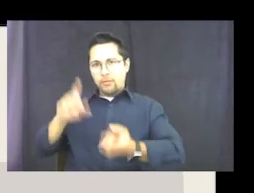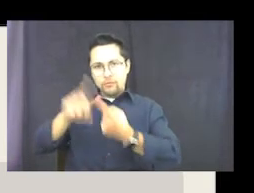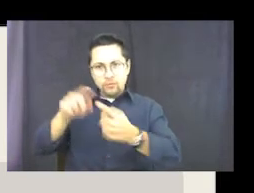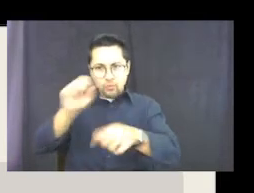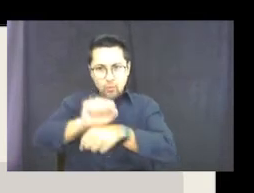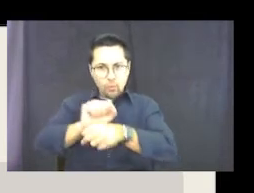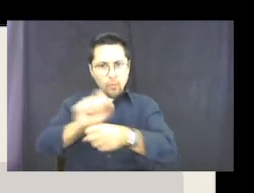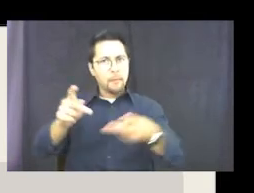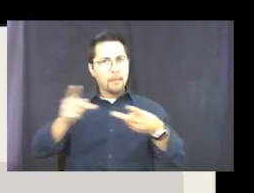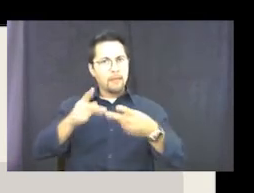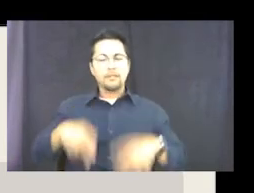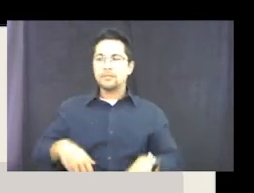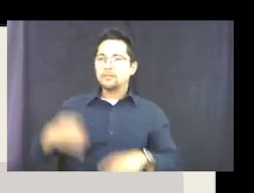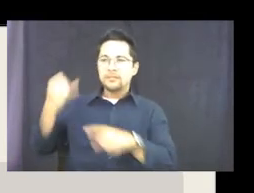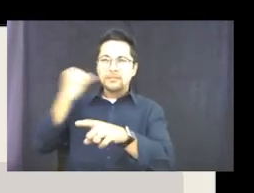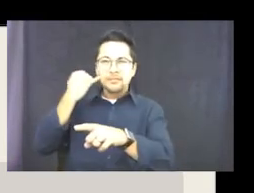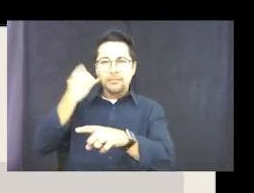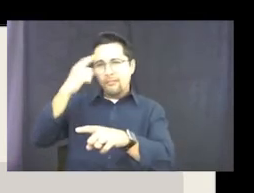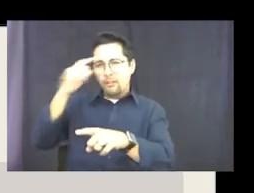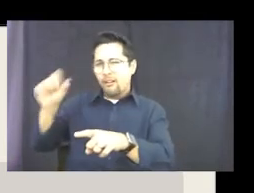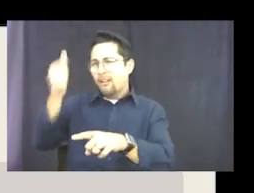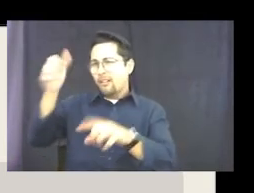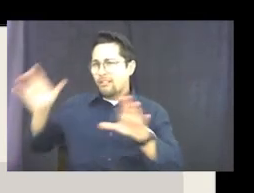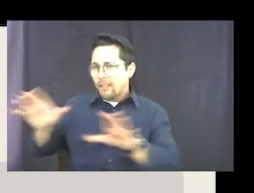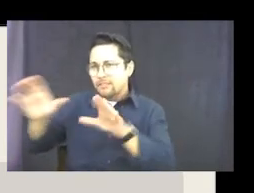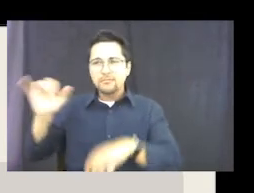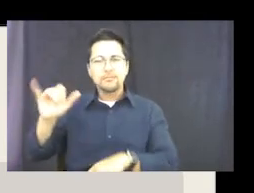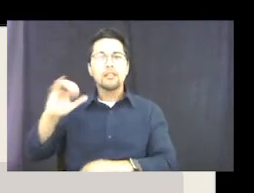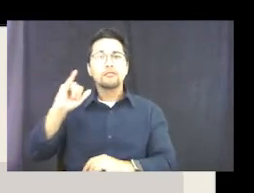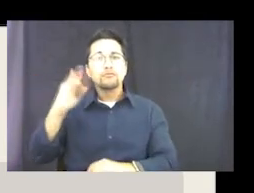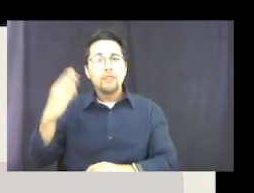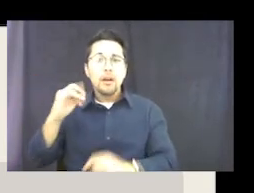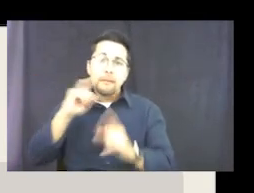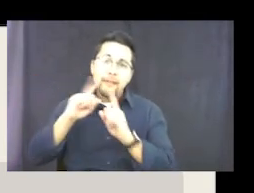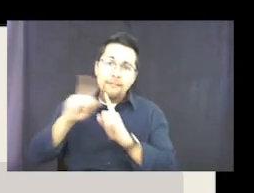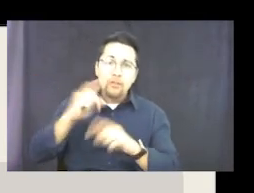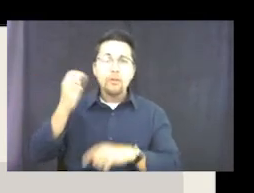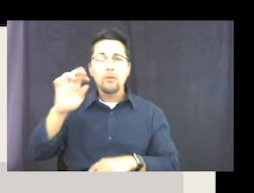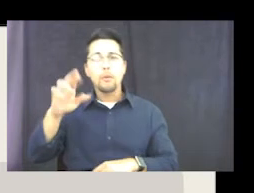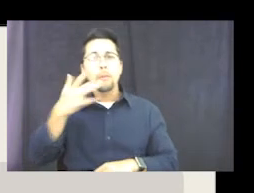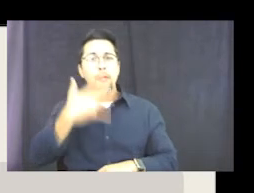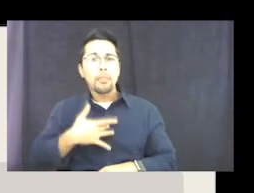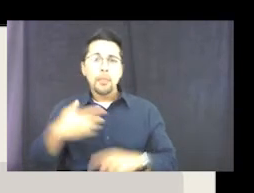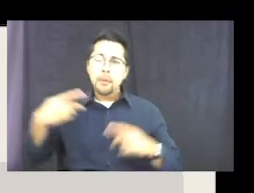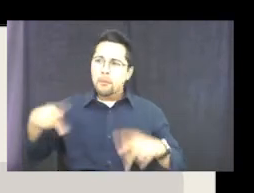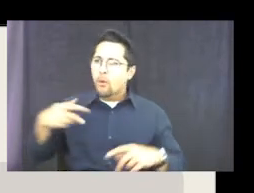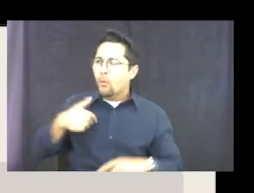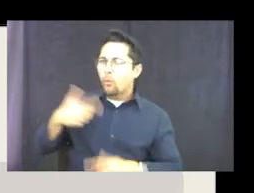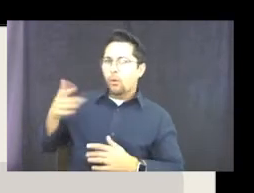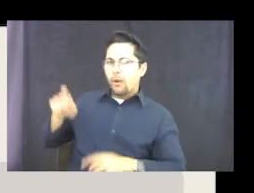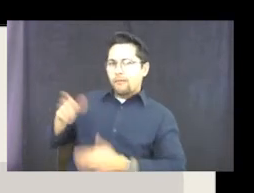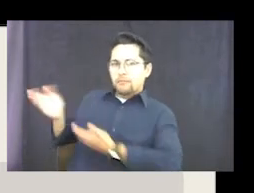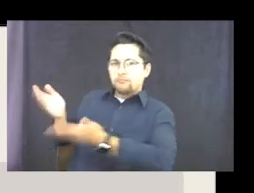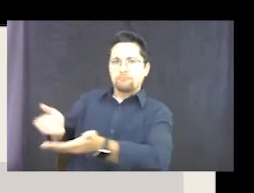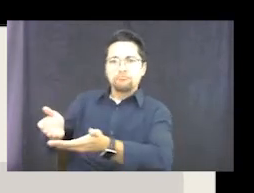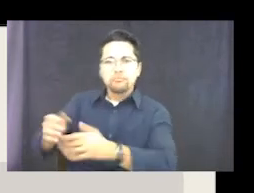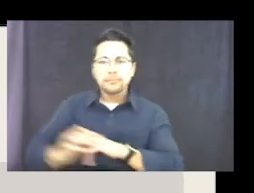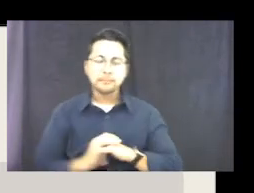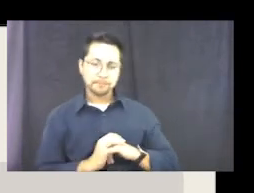it is something for another type of activity, for example, a job interview or a birthday party, what might you need to bring there?